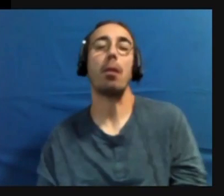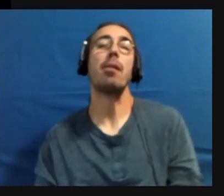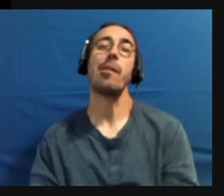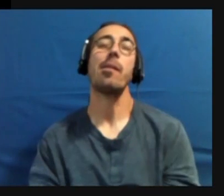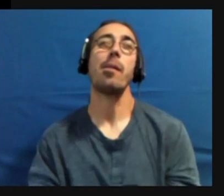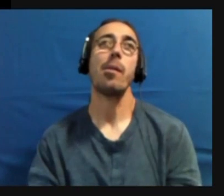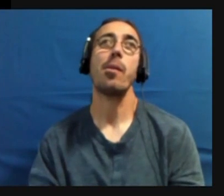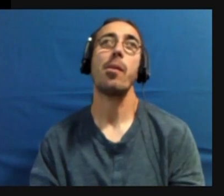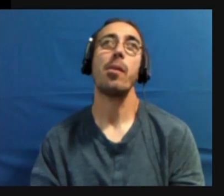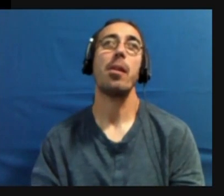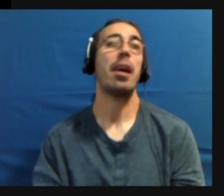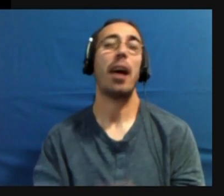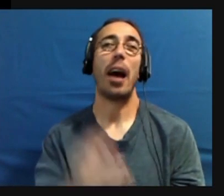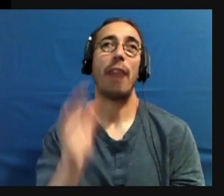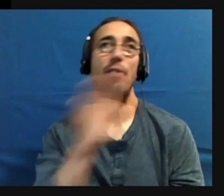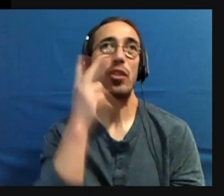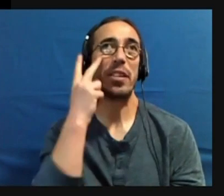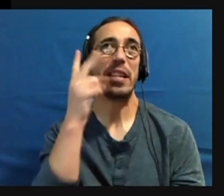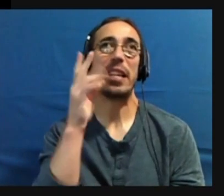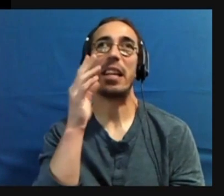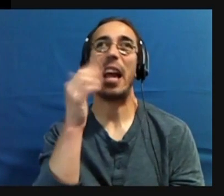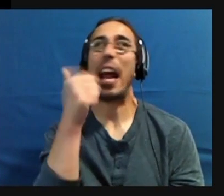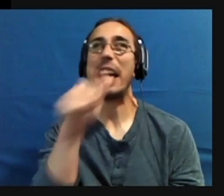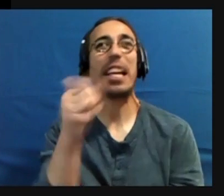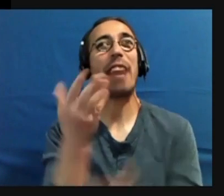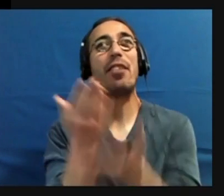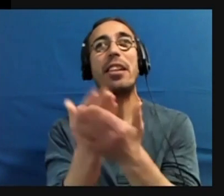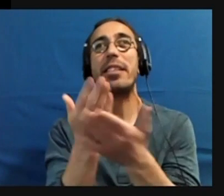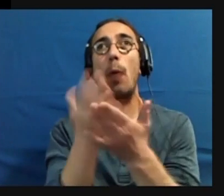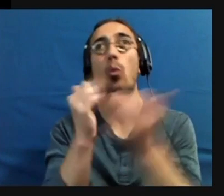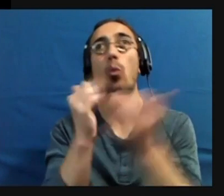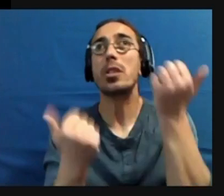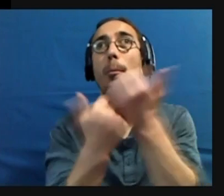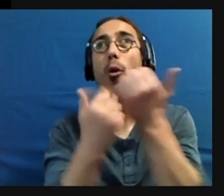I have never seen research to support that, ever.